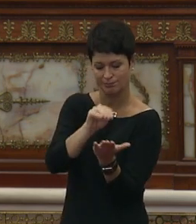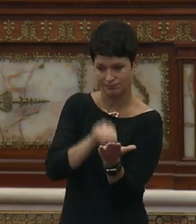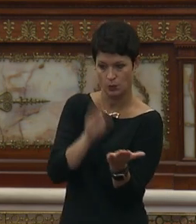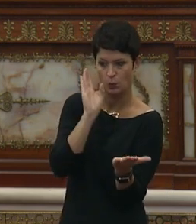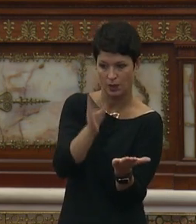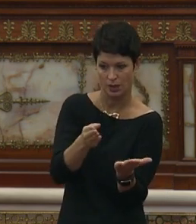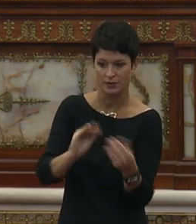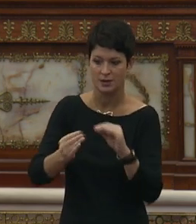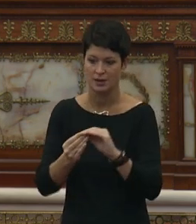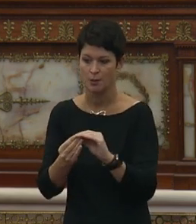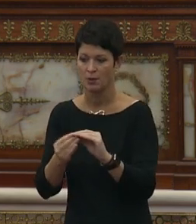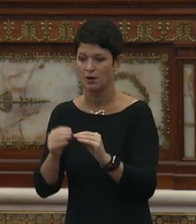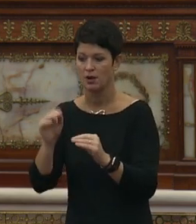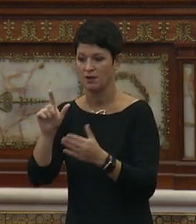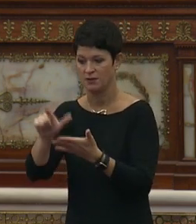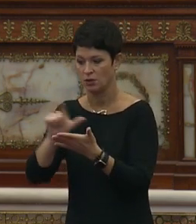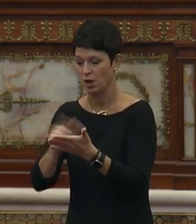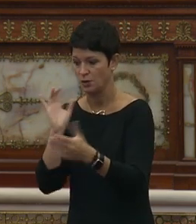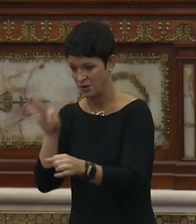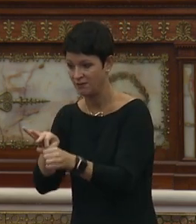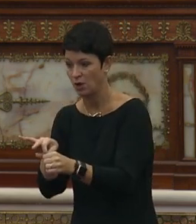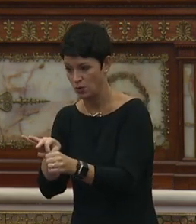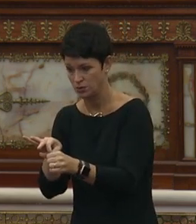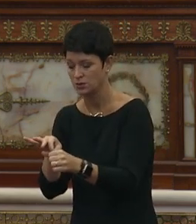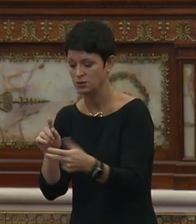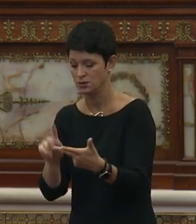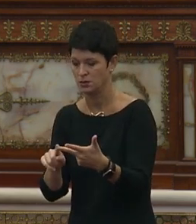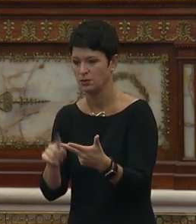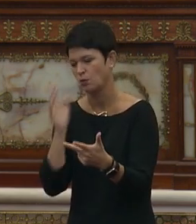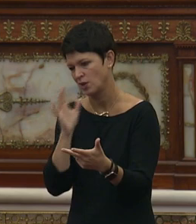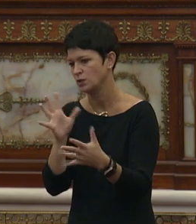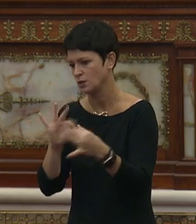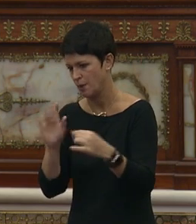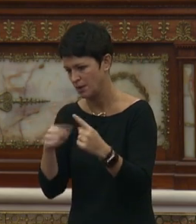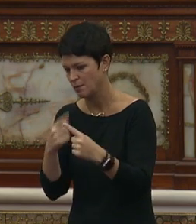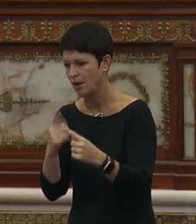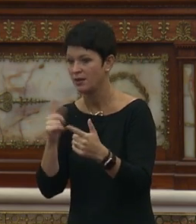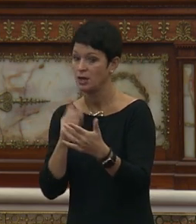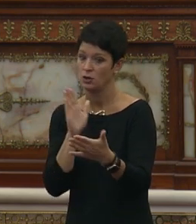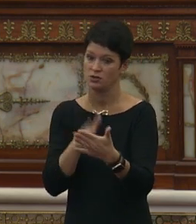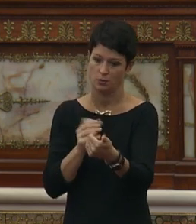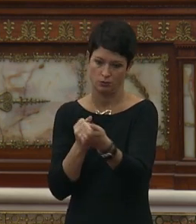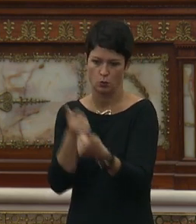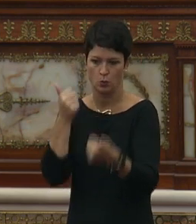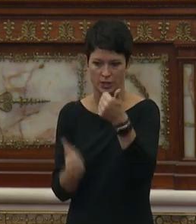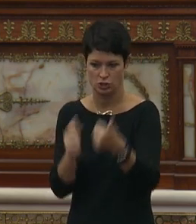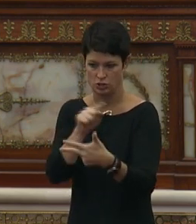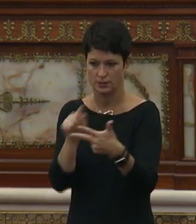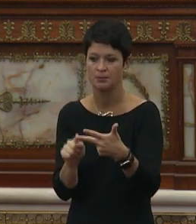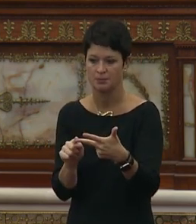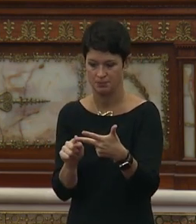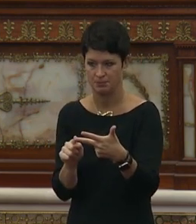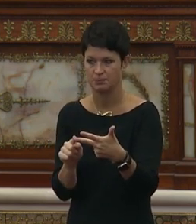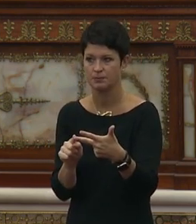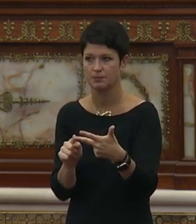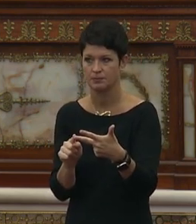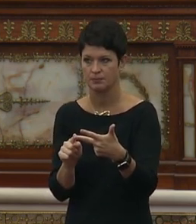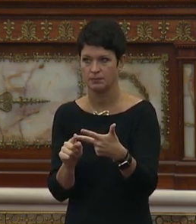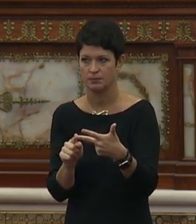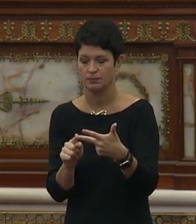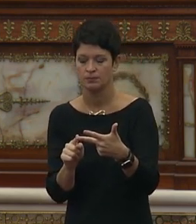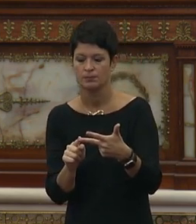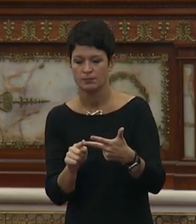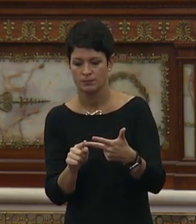the number of the legislative item you are commenting on, and whether you are in support or against the legislation you add to the